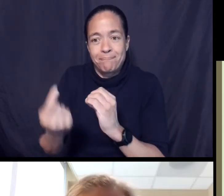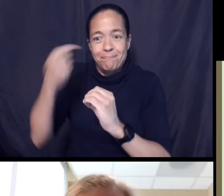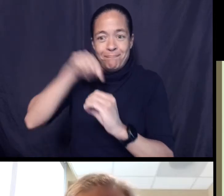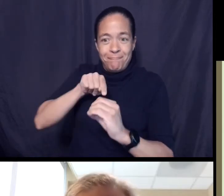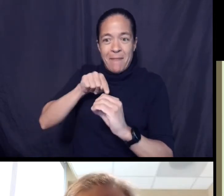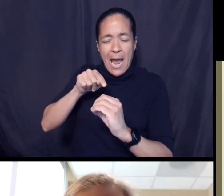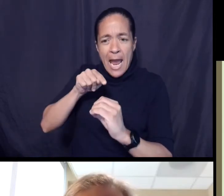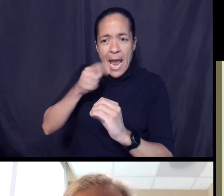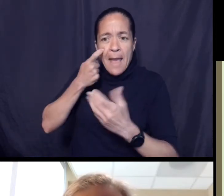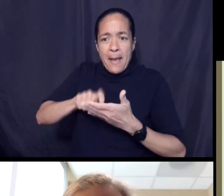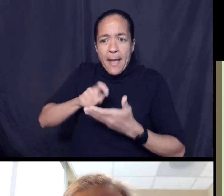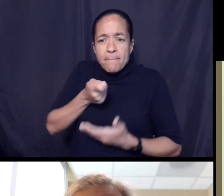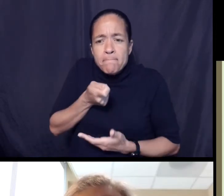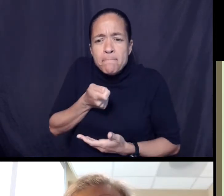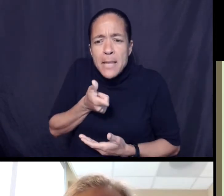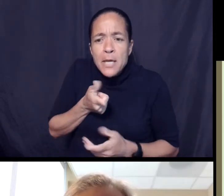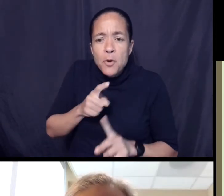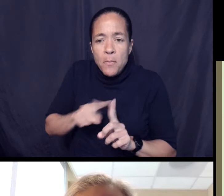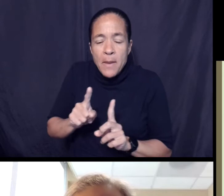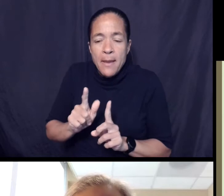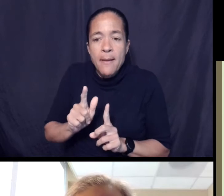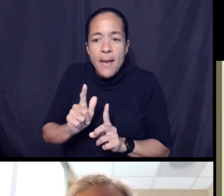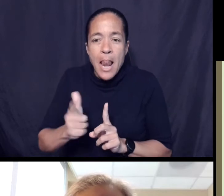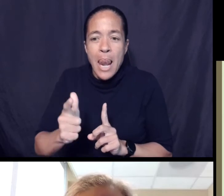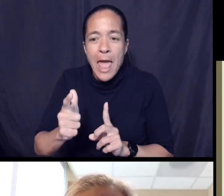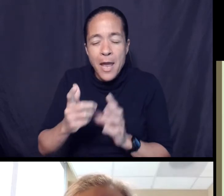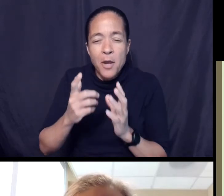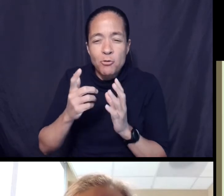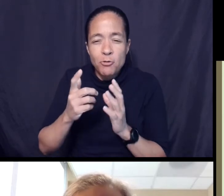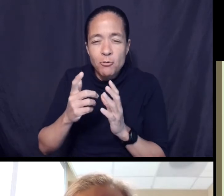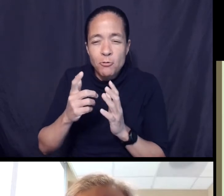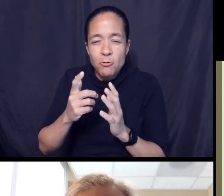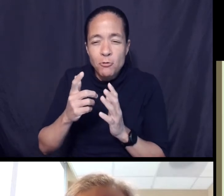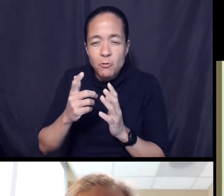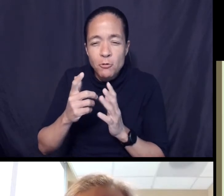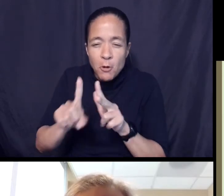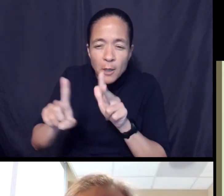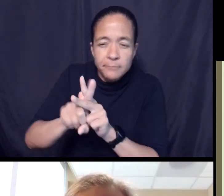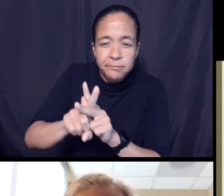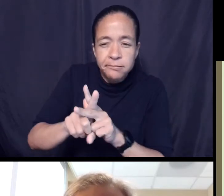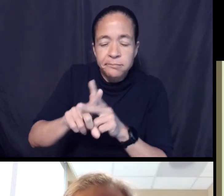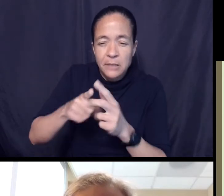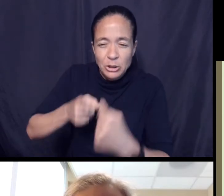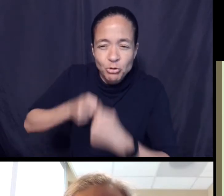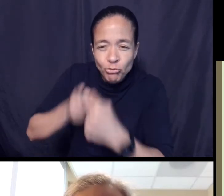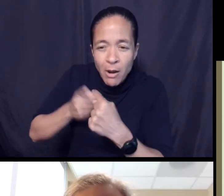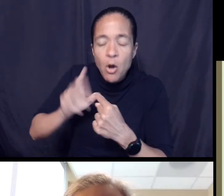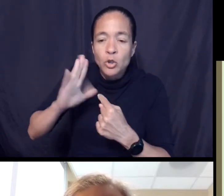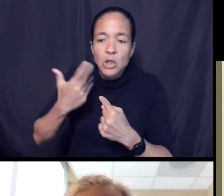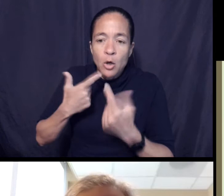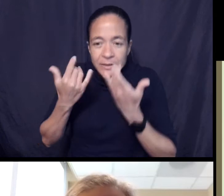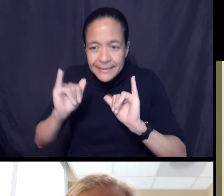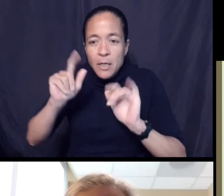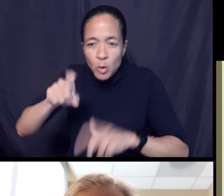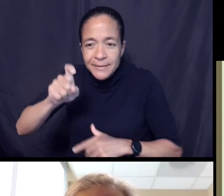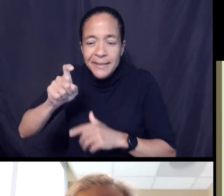without a complete eye examination. So they still should have a complete exam, even if they do not show any signs of vision compromise.